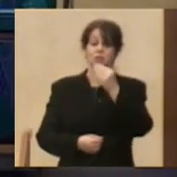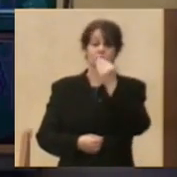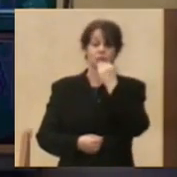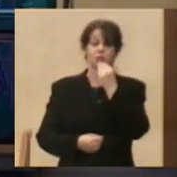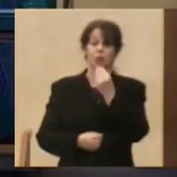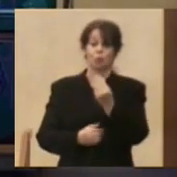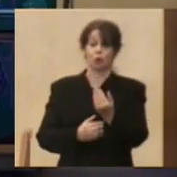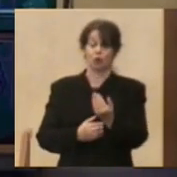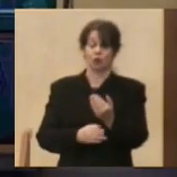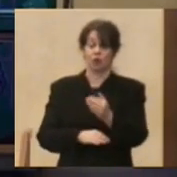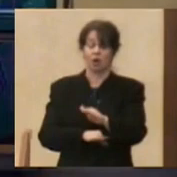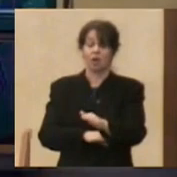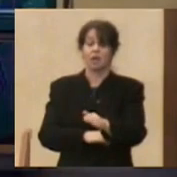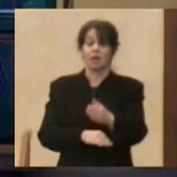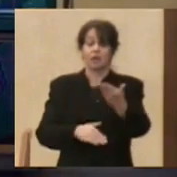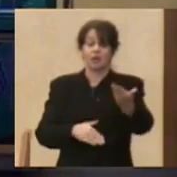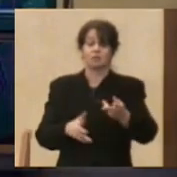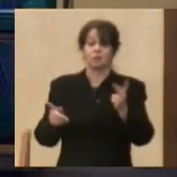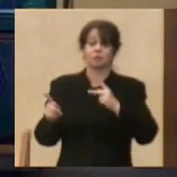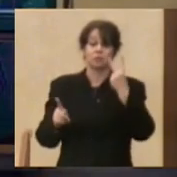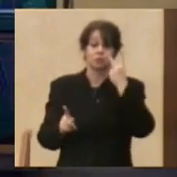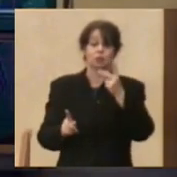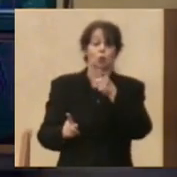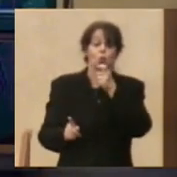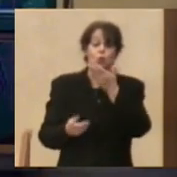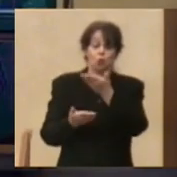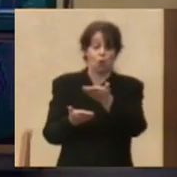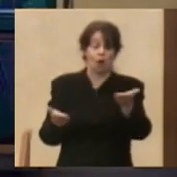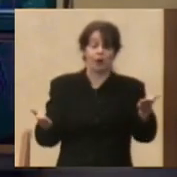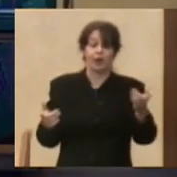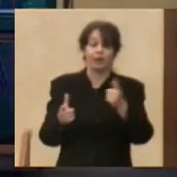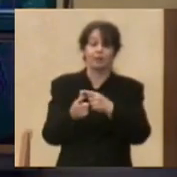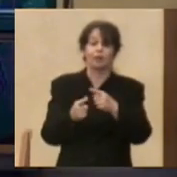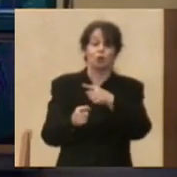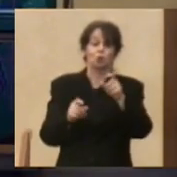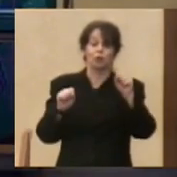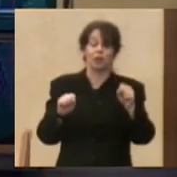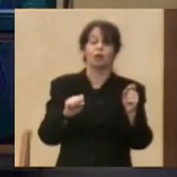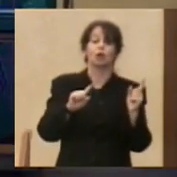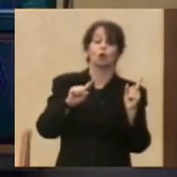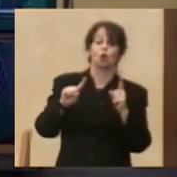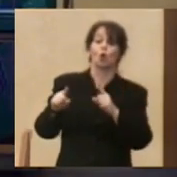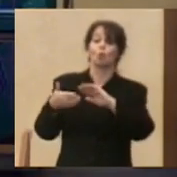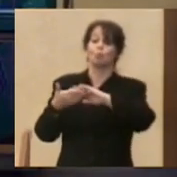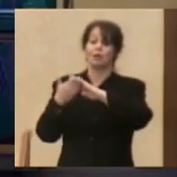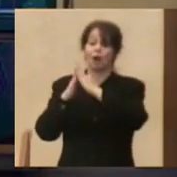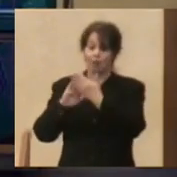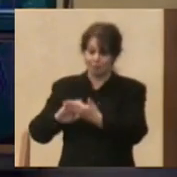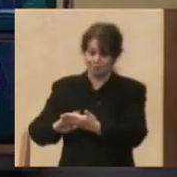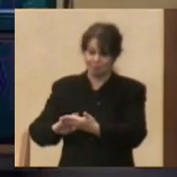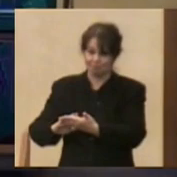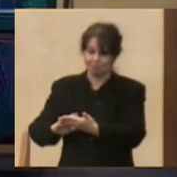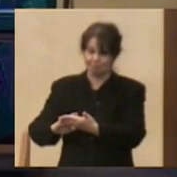who you are, and then you can go become what you have received.